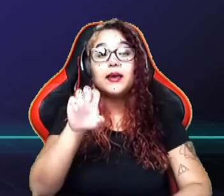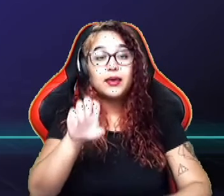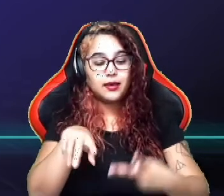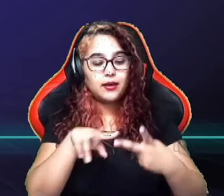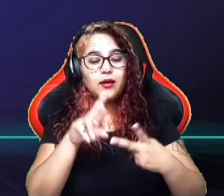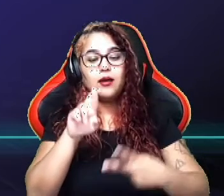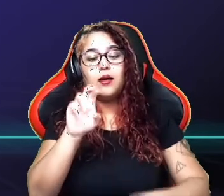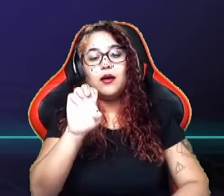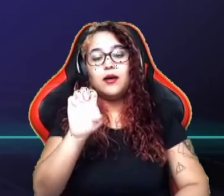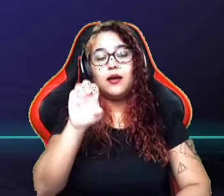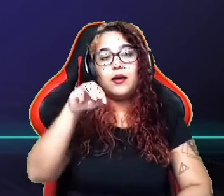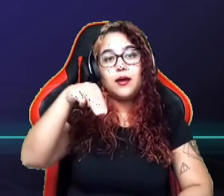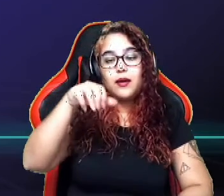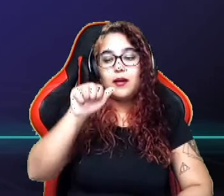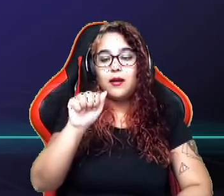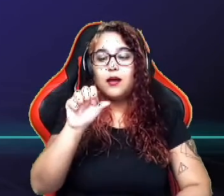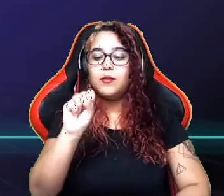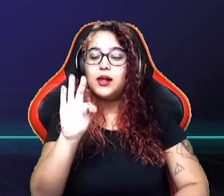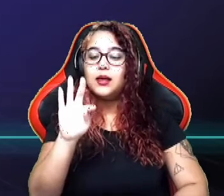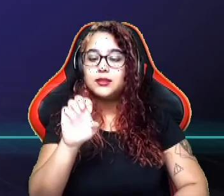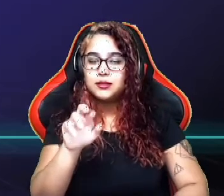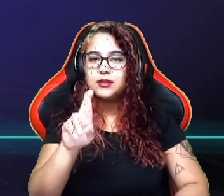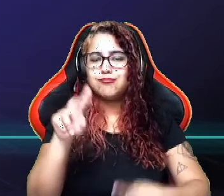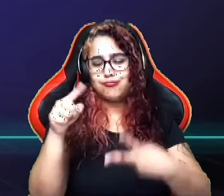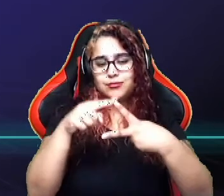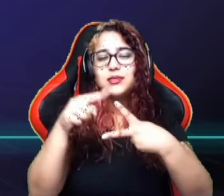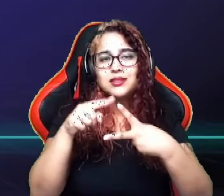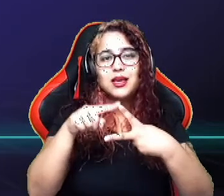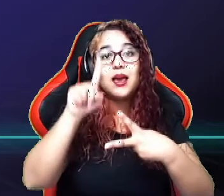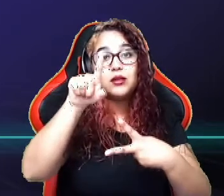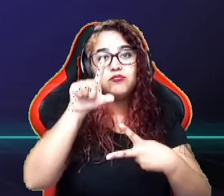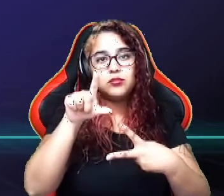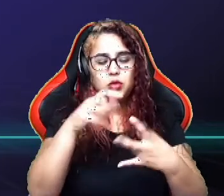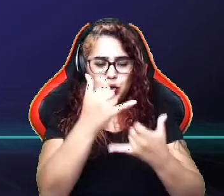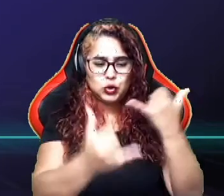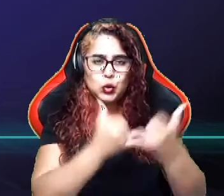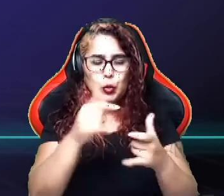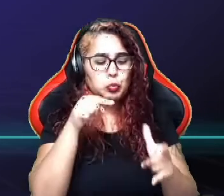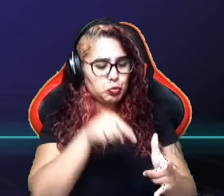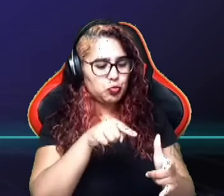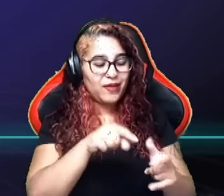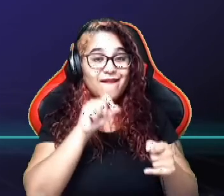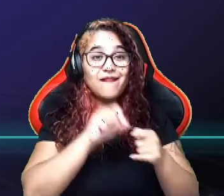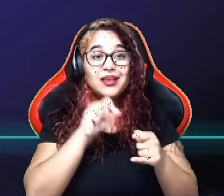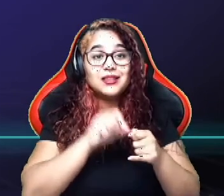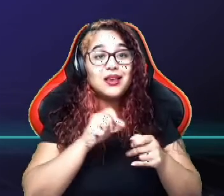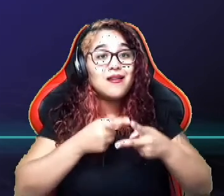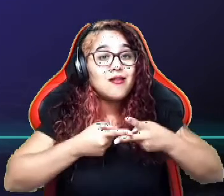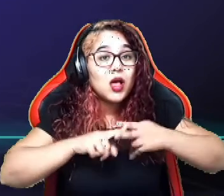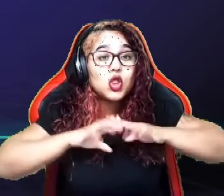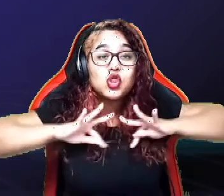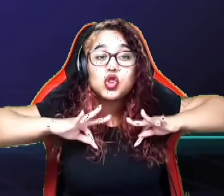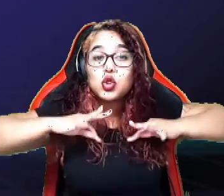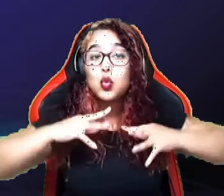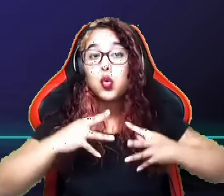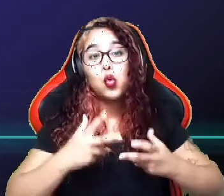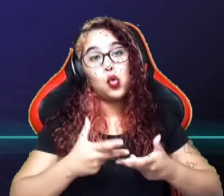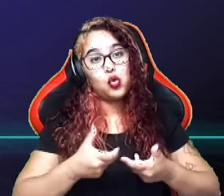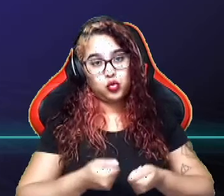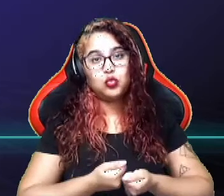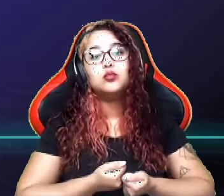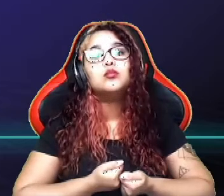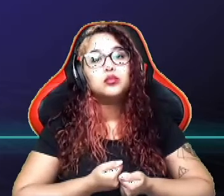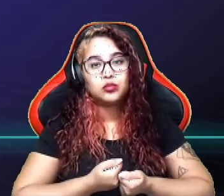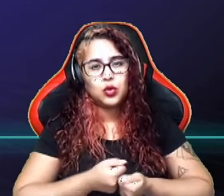and remastering. Remaking is getting a game and rebuild it, you know, from of course,